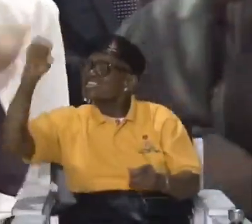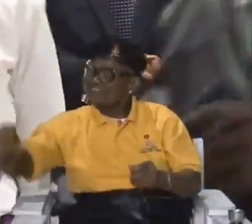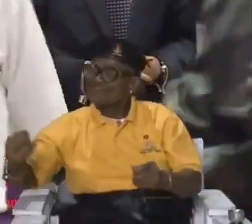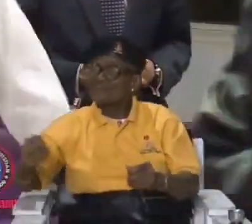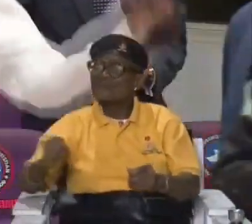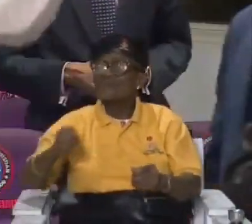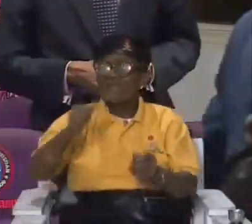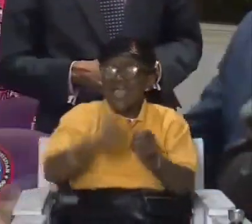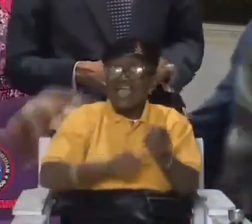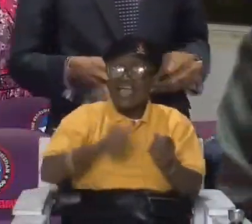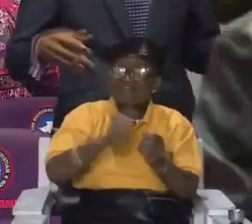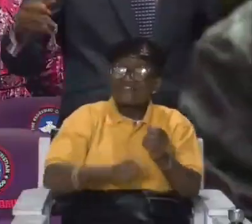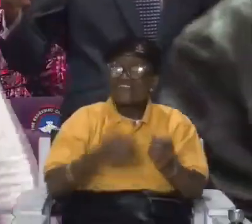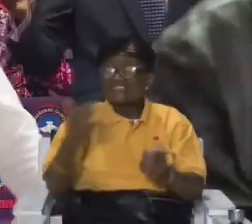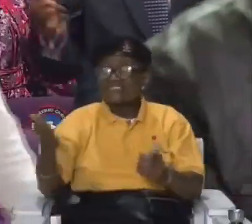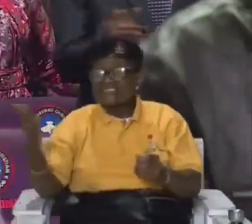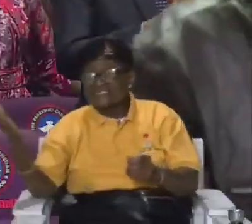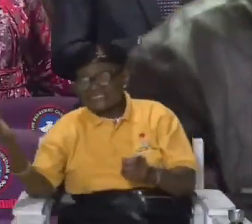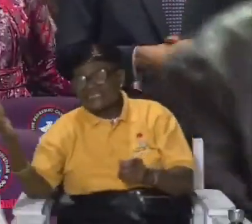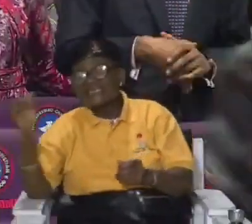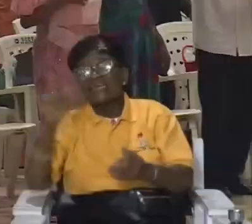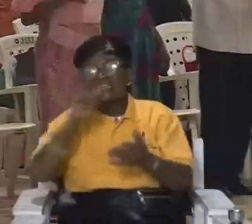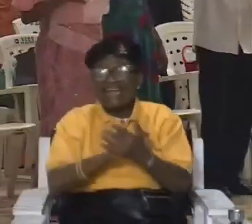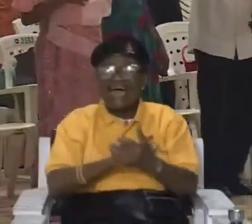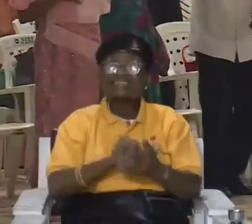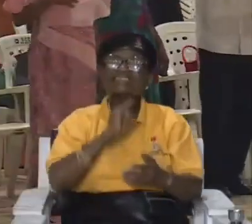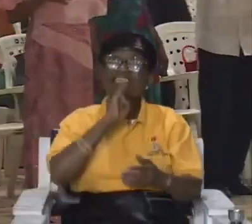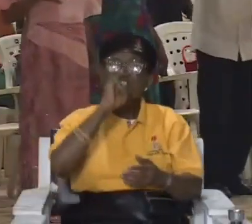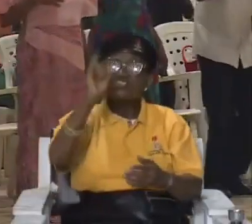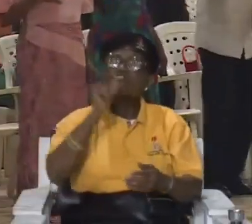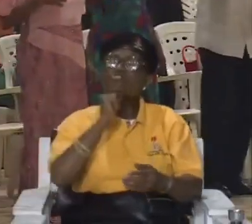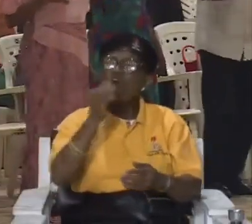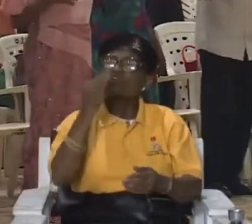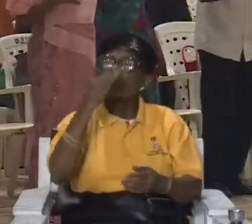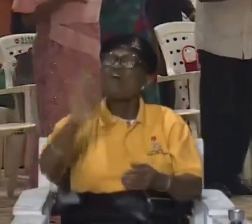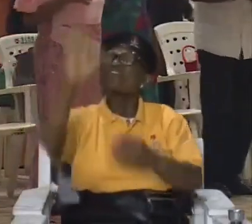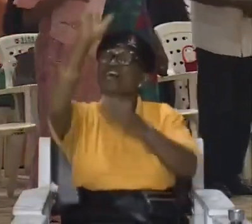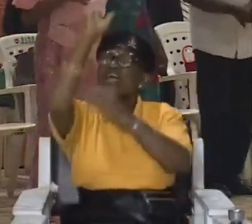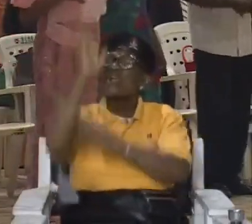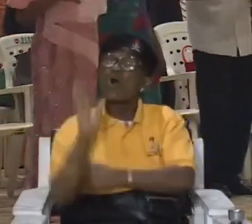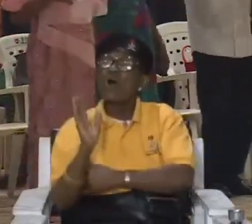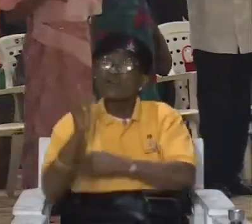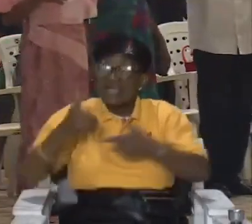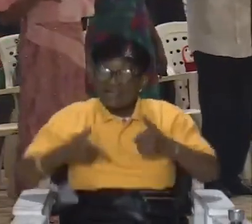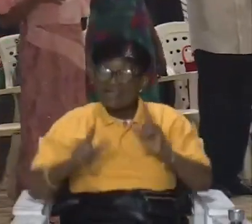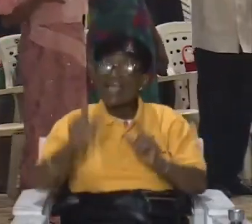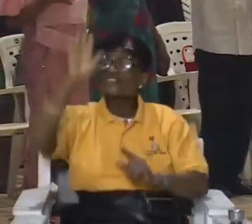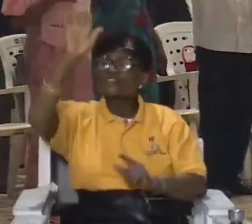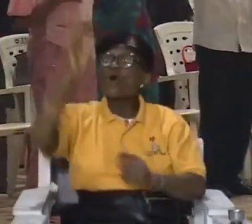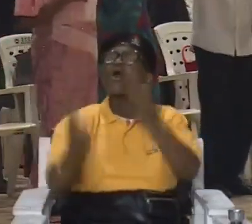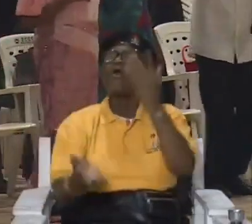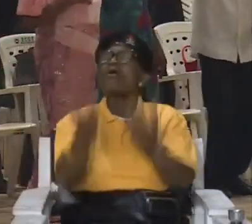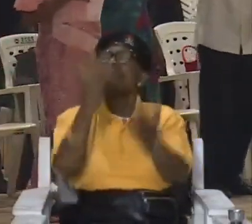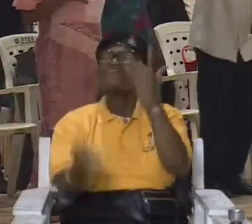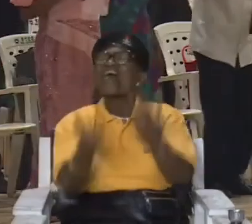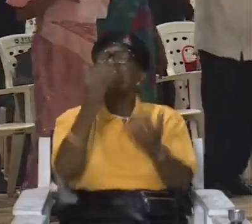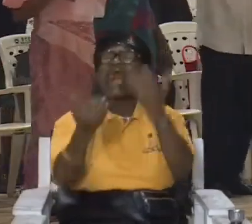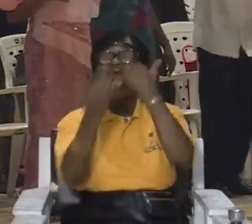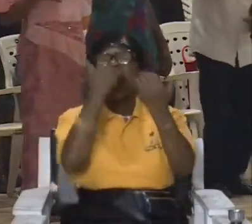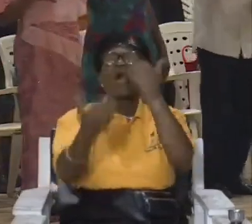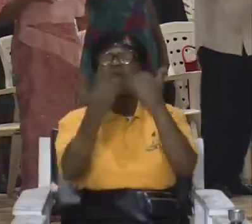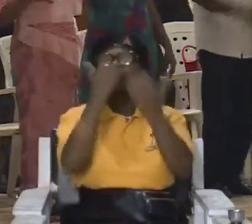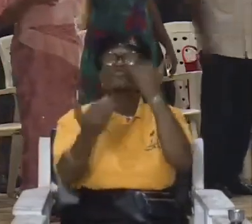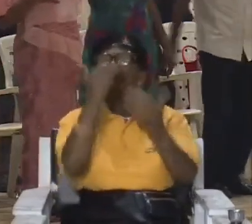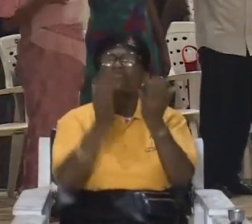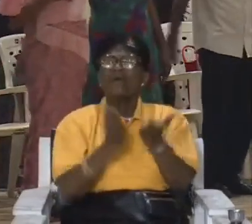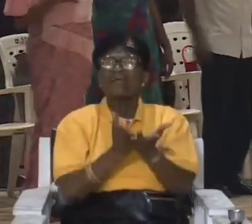everything that is not perfect, that is not of God, let your fire consume, Lord. Right